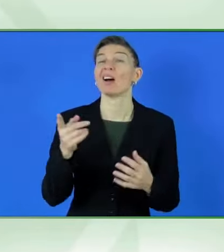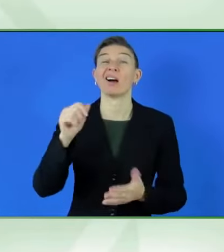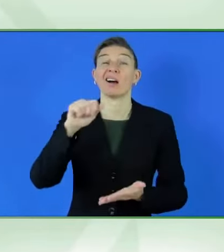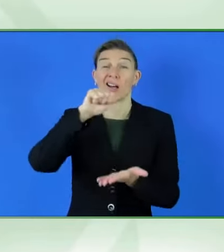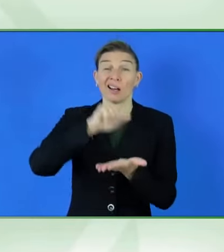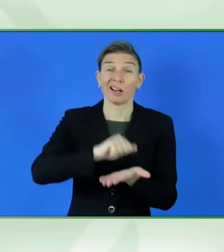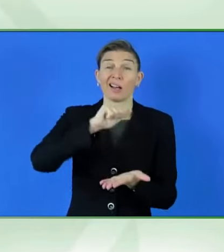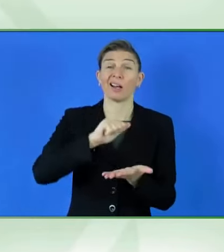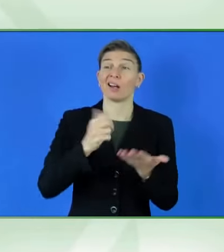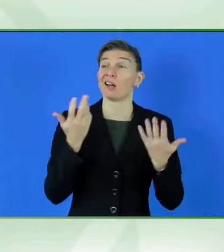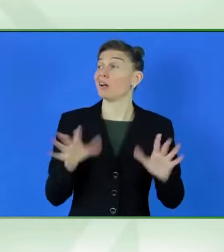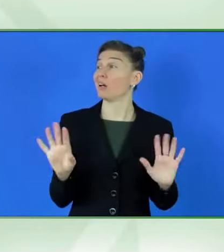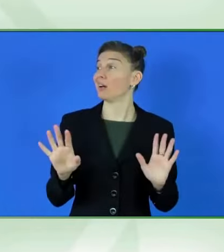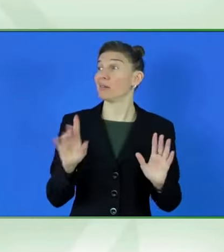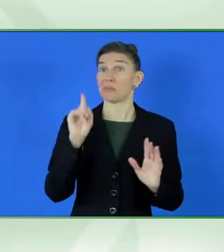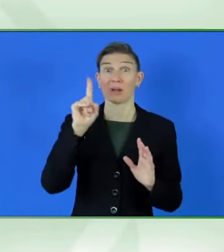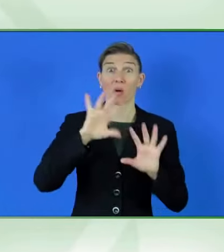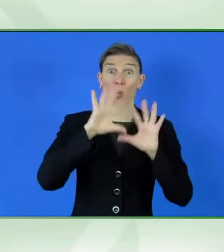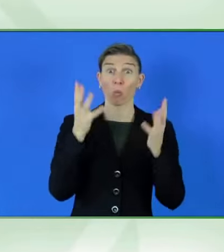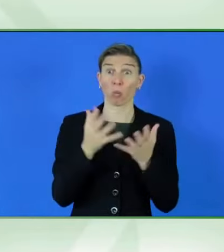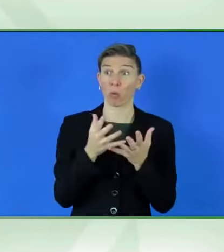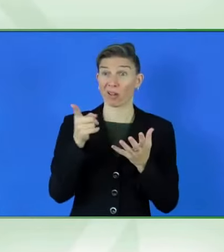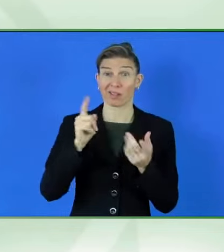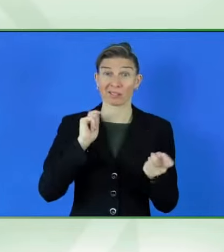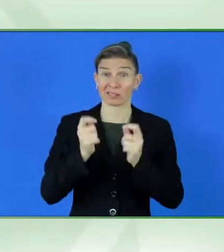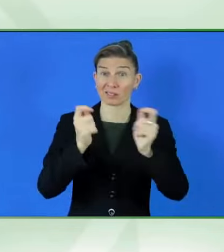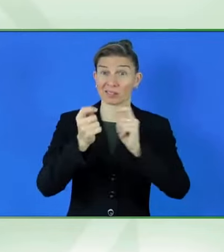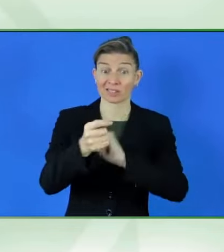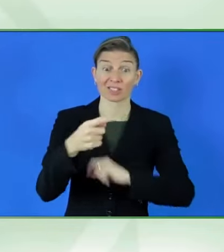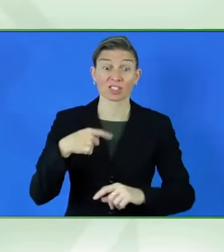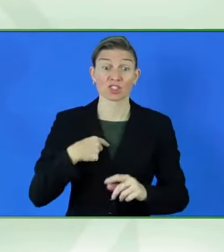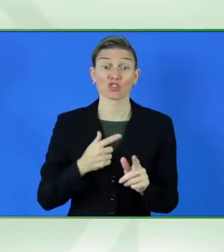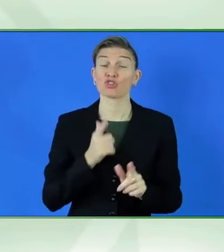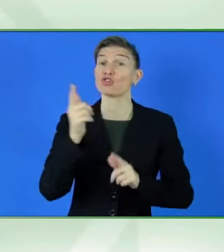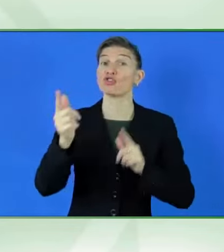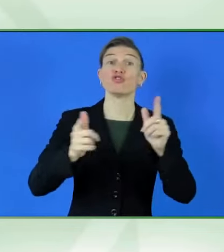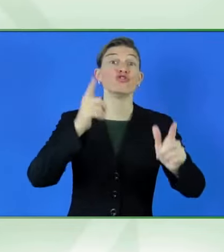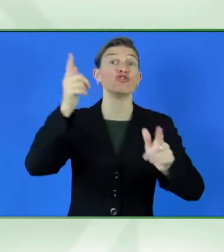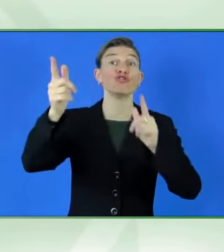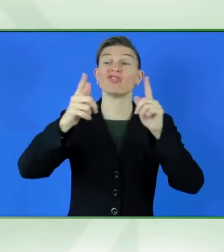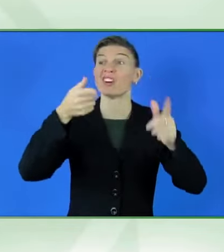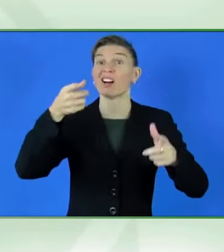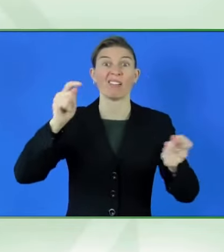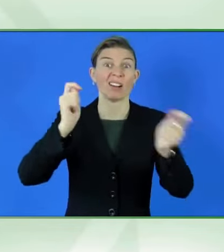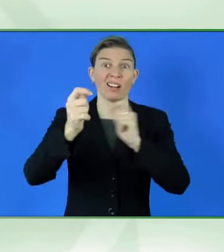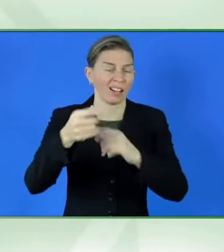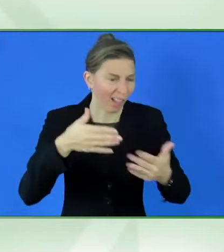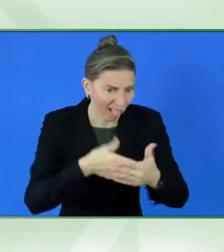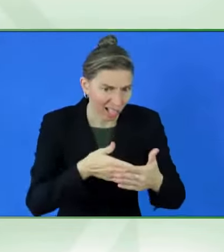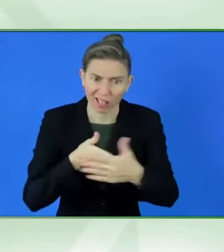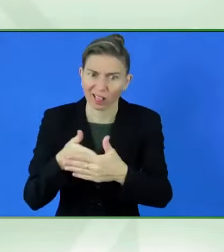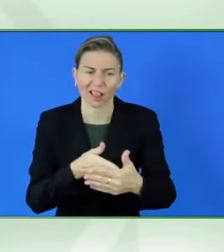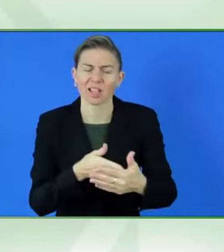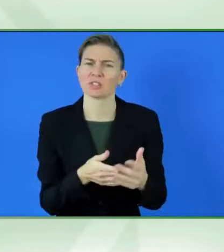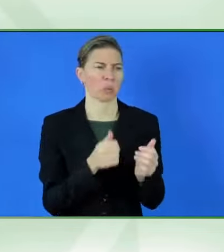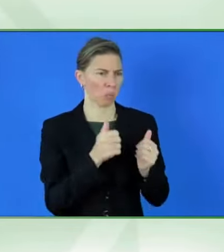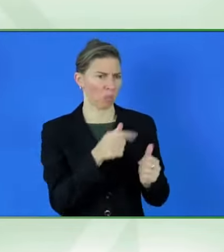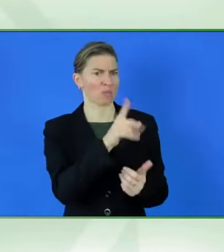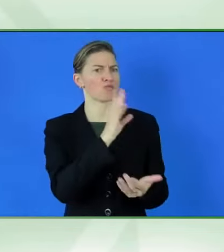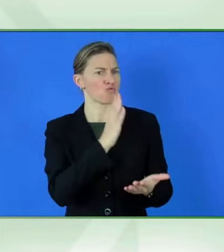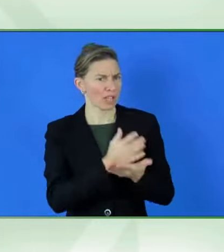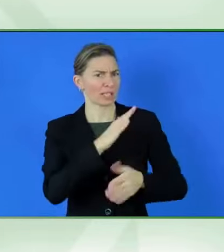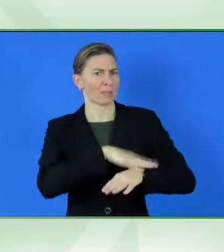world when you're traveling. So congratulations on doing that. I'd now like to